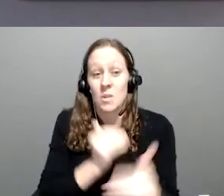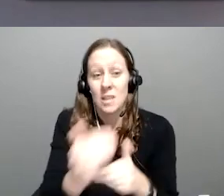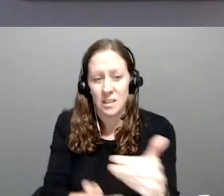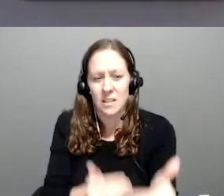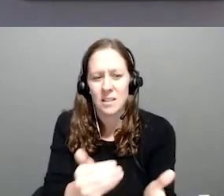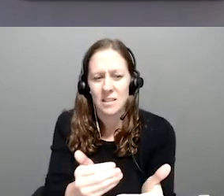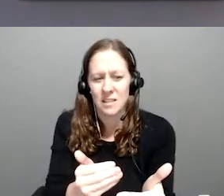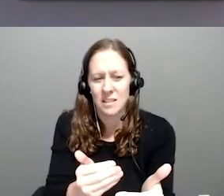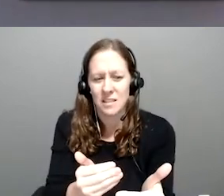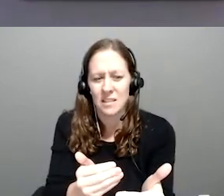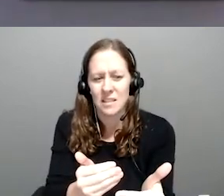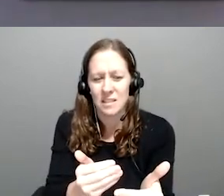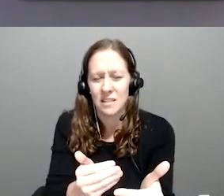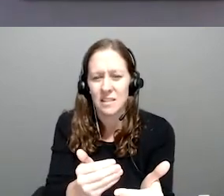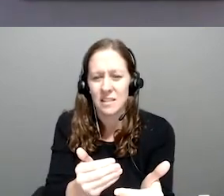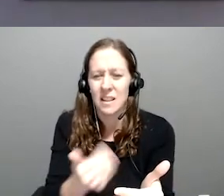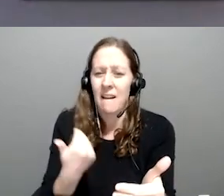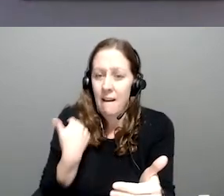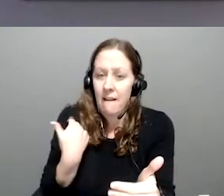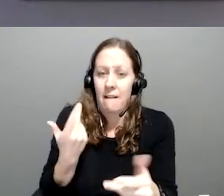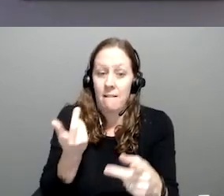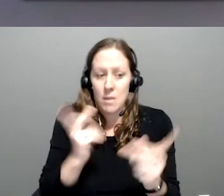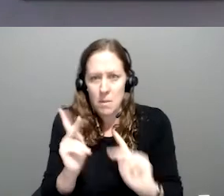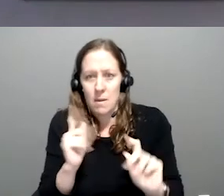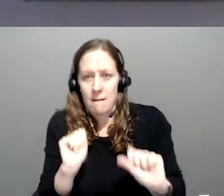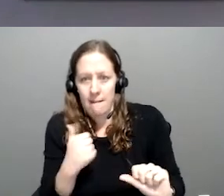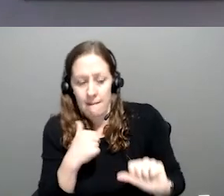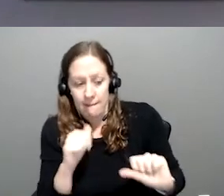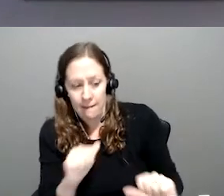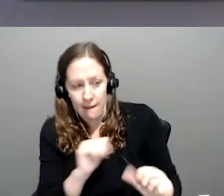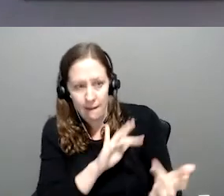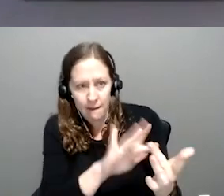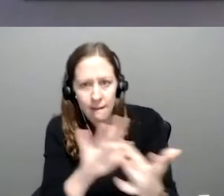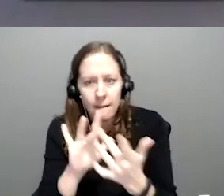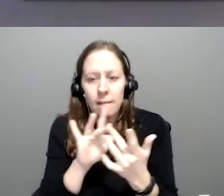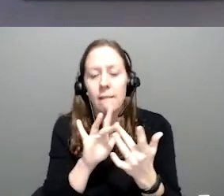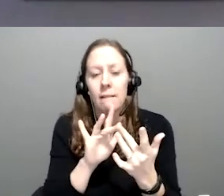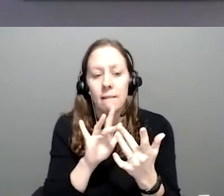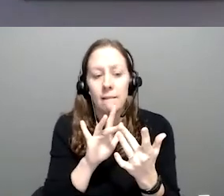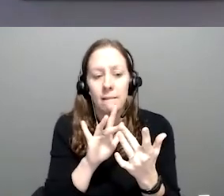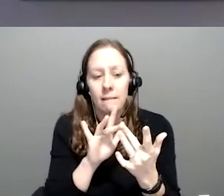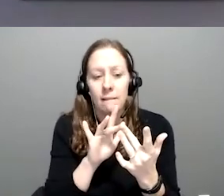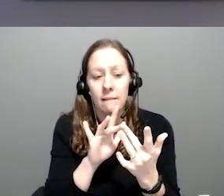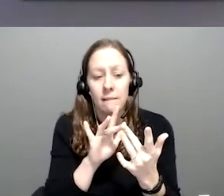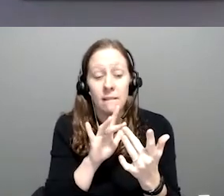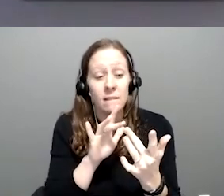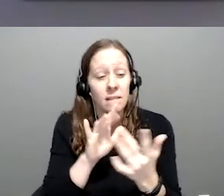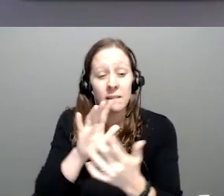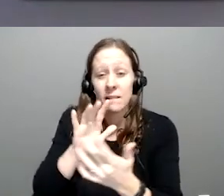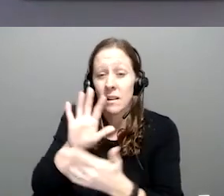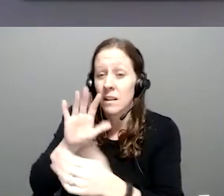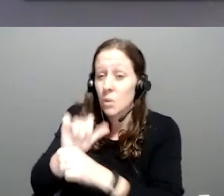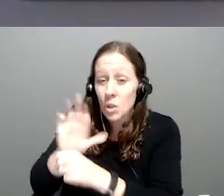competent and accessible people to go to in the law schools, and also within career centers within